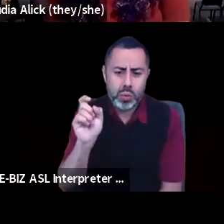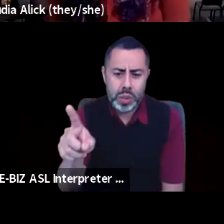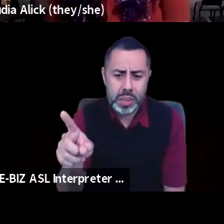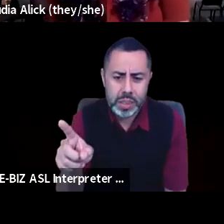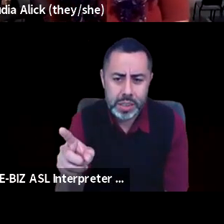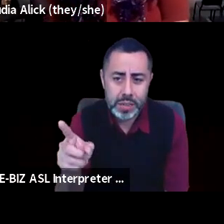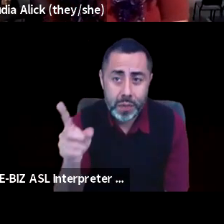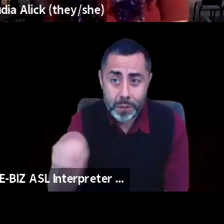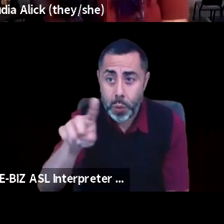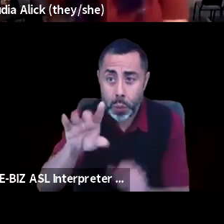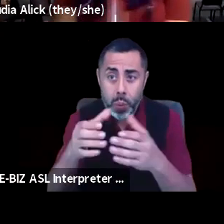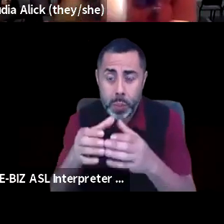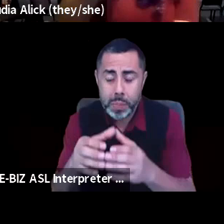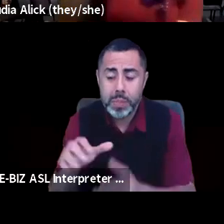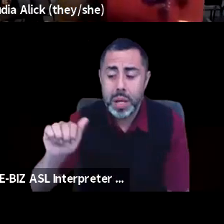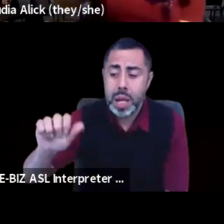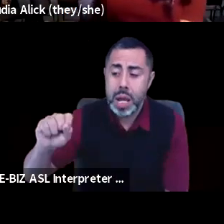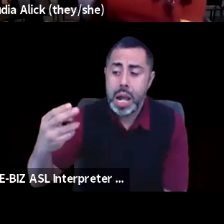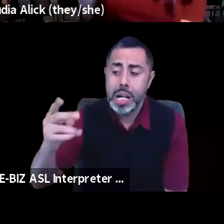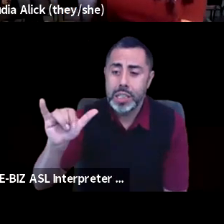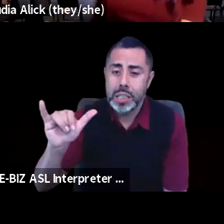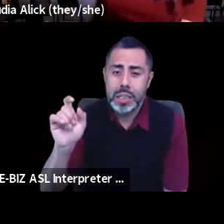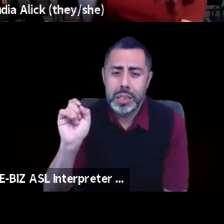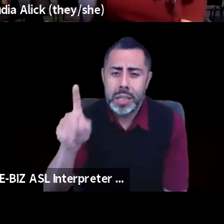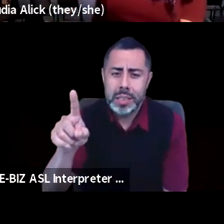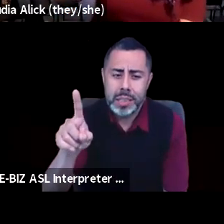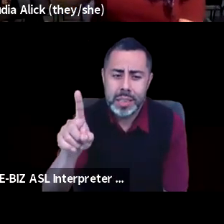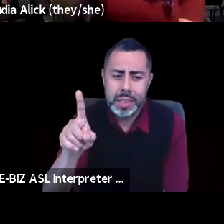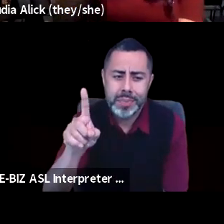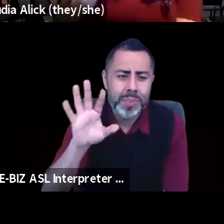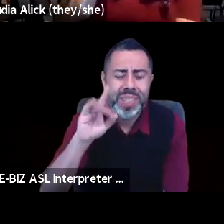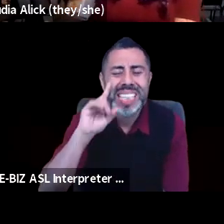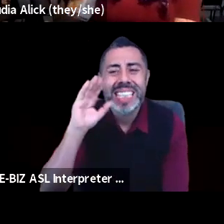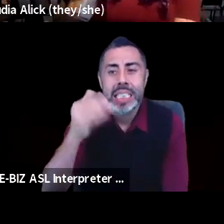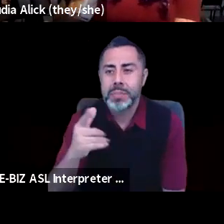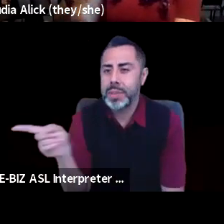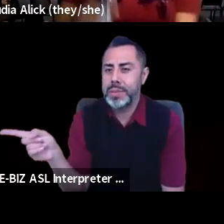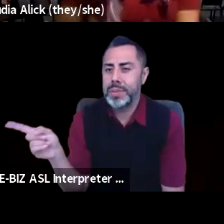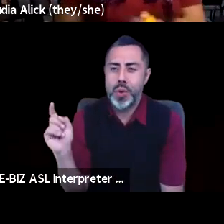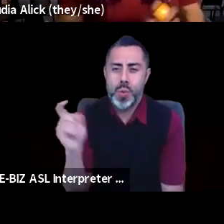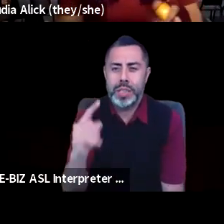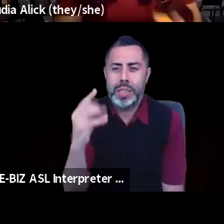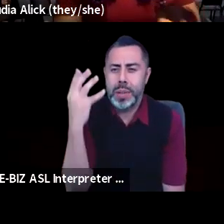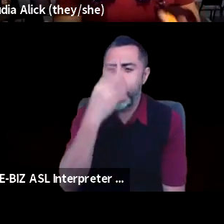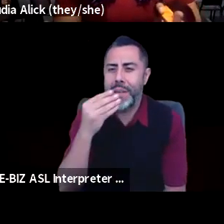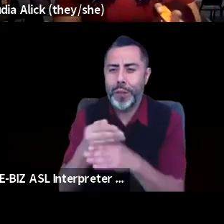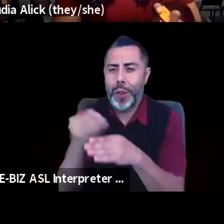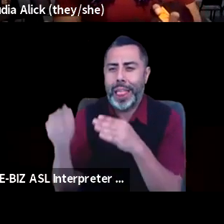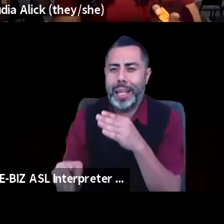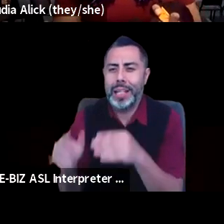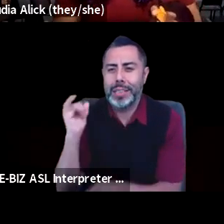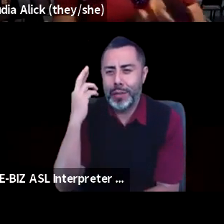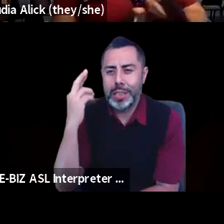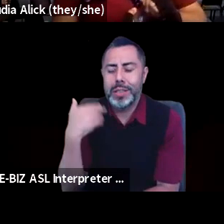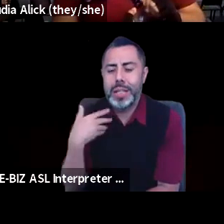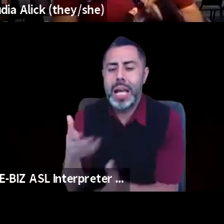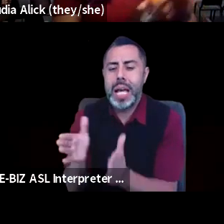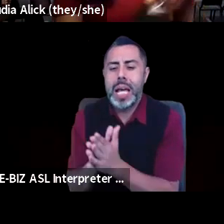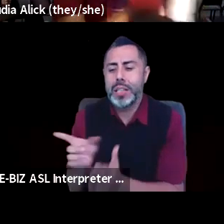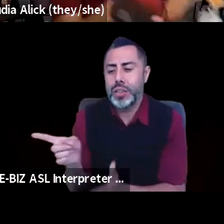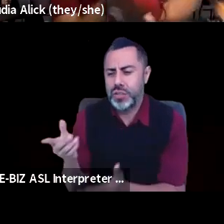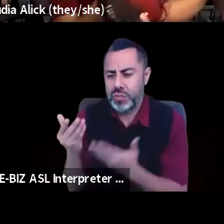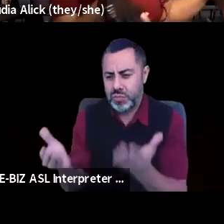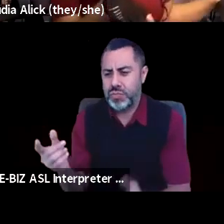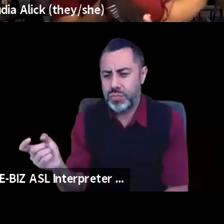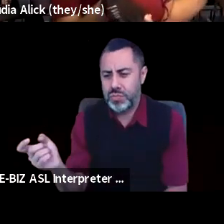the group, which seems like a really beautiful way to end actually. And so that's why I wanted to invite you to bring that in,